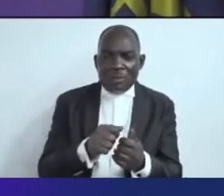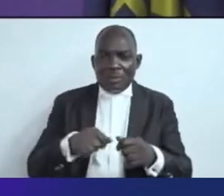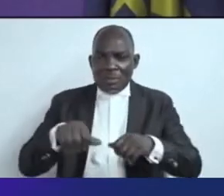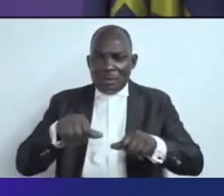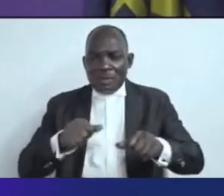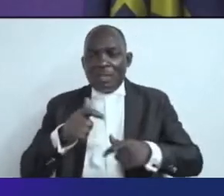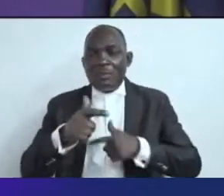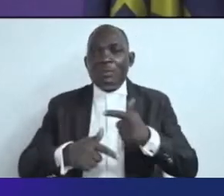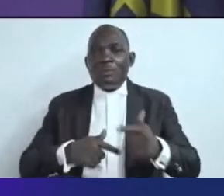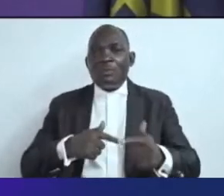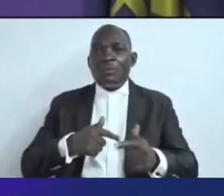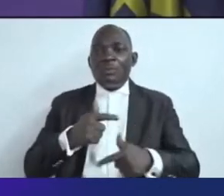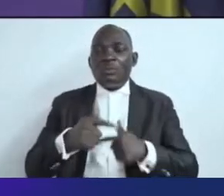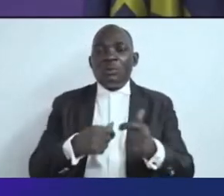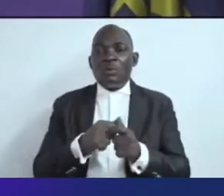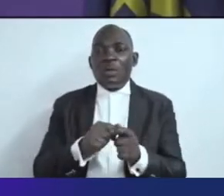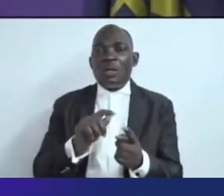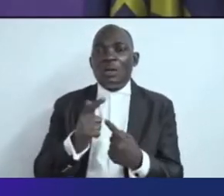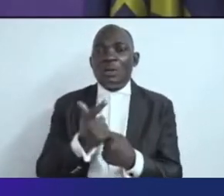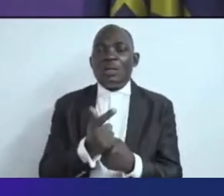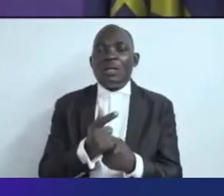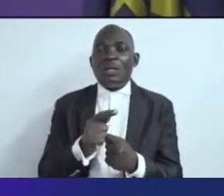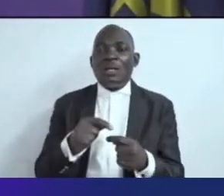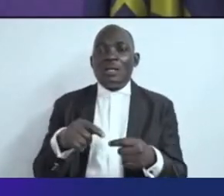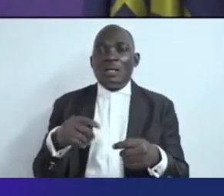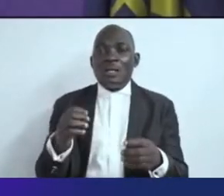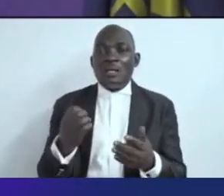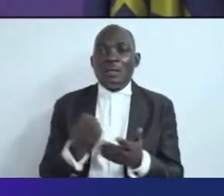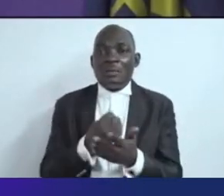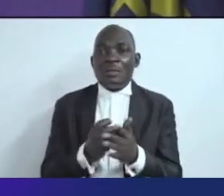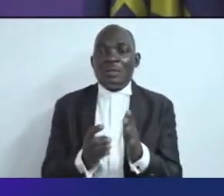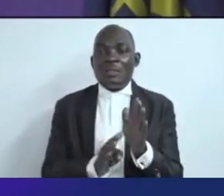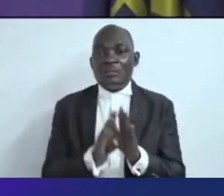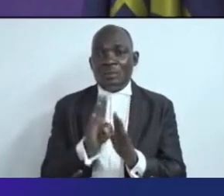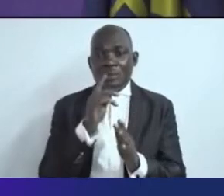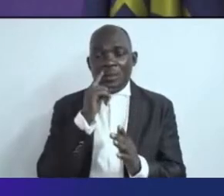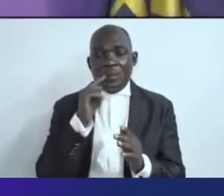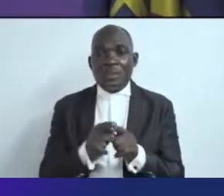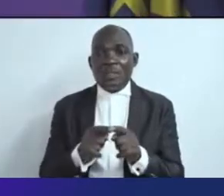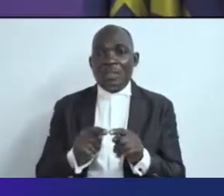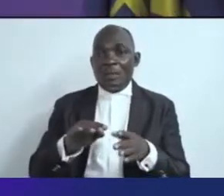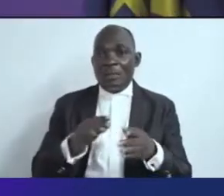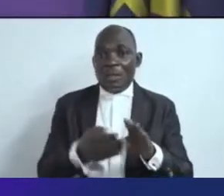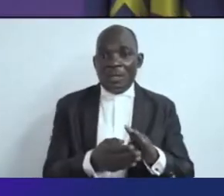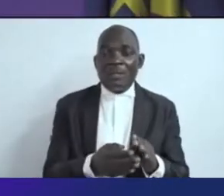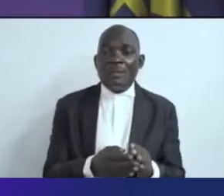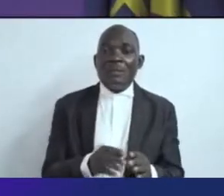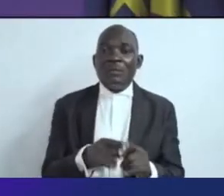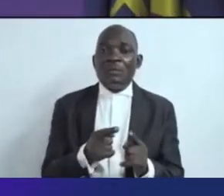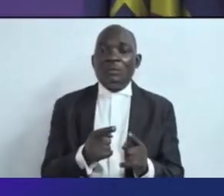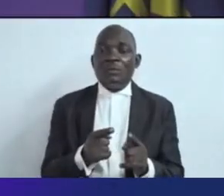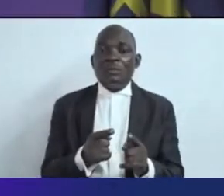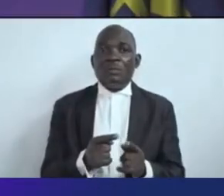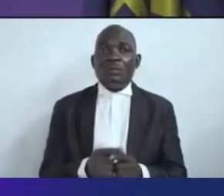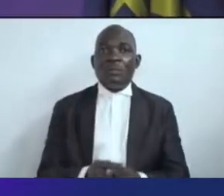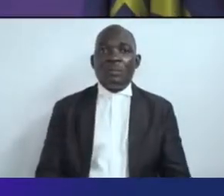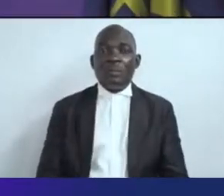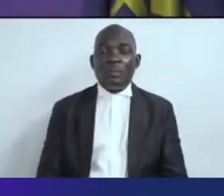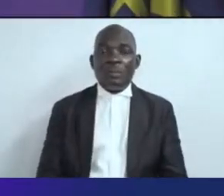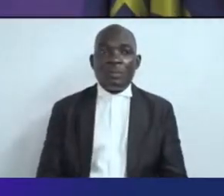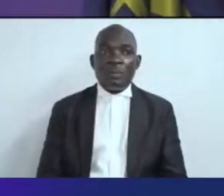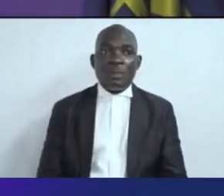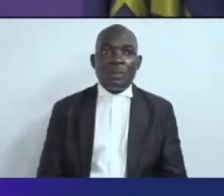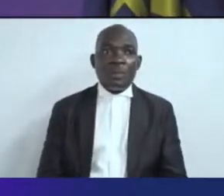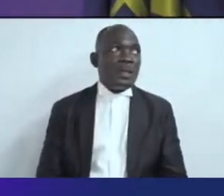global and domestic macroeconomic developments and the balance of risks to the outlook.